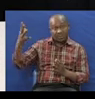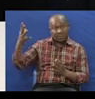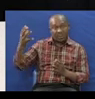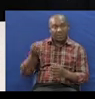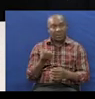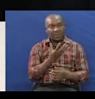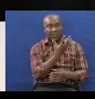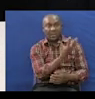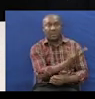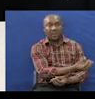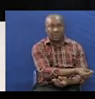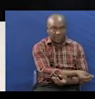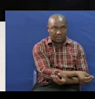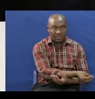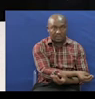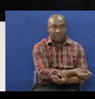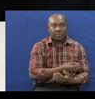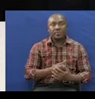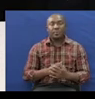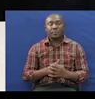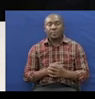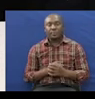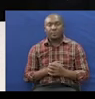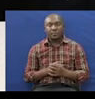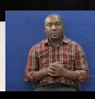sunset, sunrise and sunset.